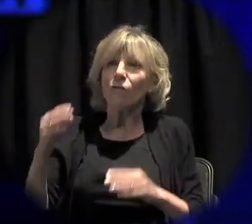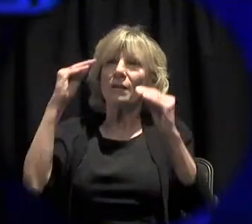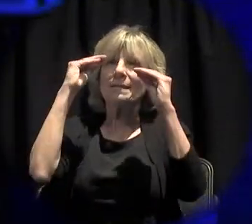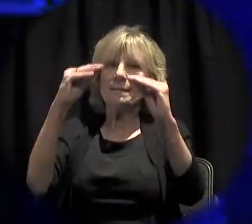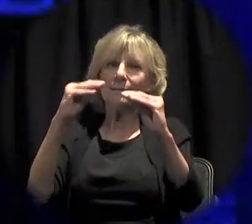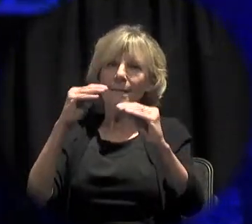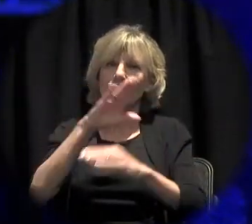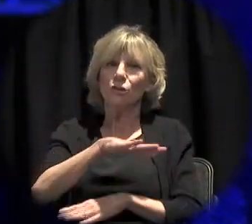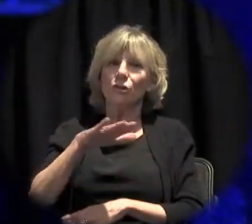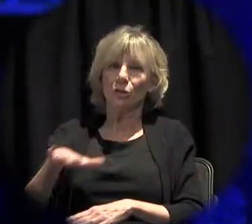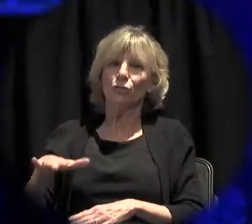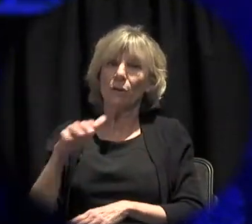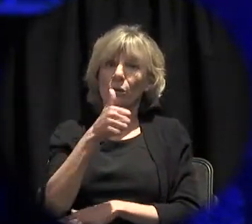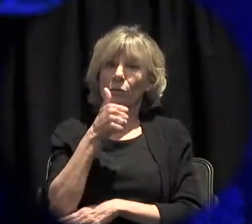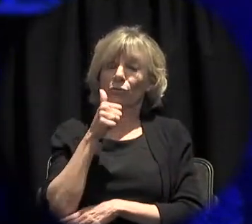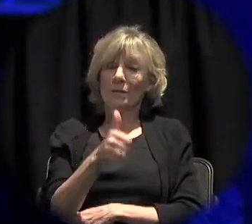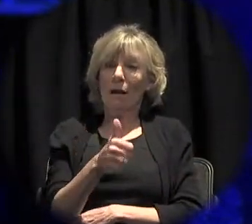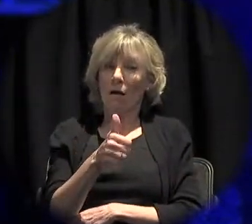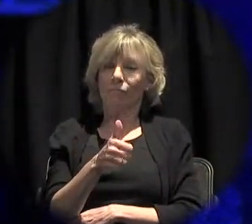of the biggest,